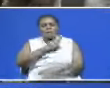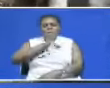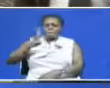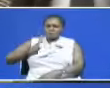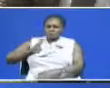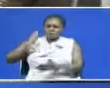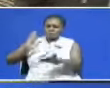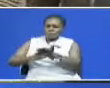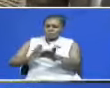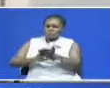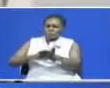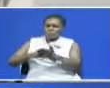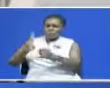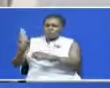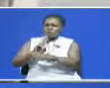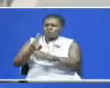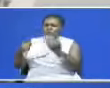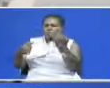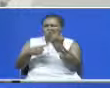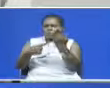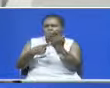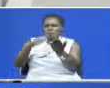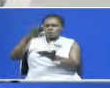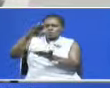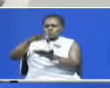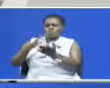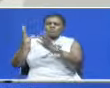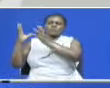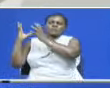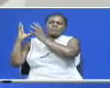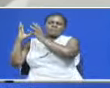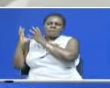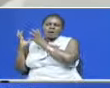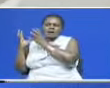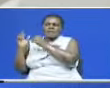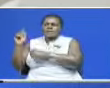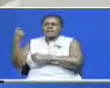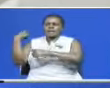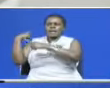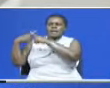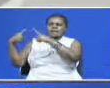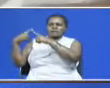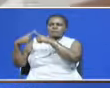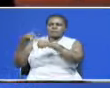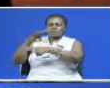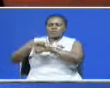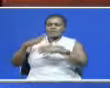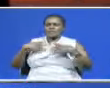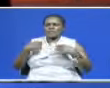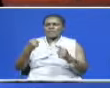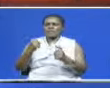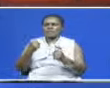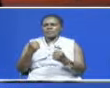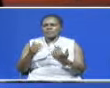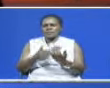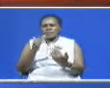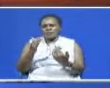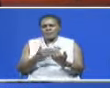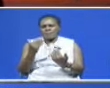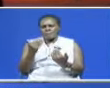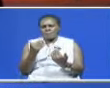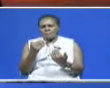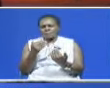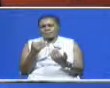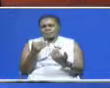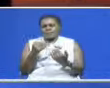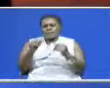has proposed the use of technology in reducing the burden that Kenyans go through to seek healthcare. Telepathology in particular